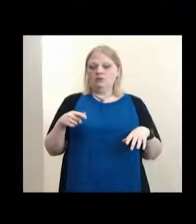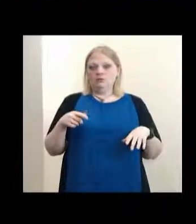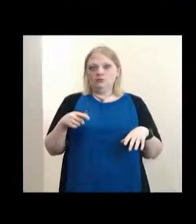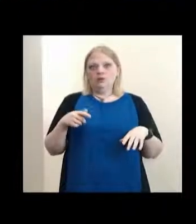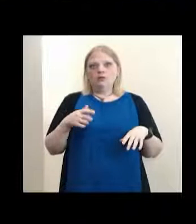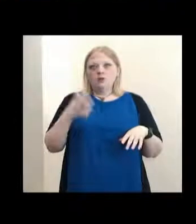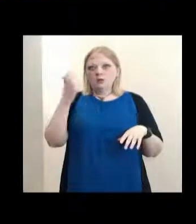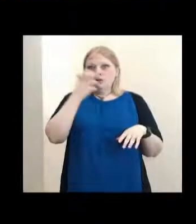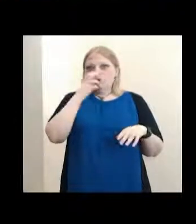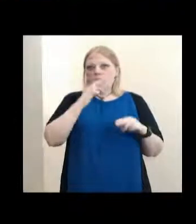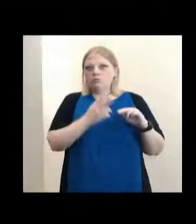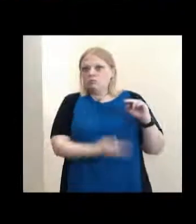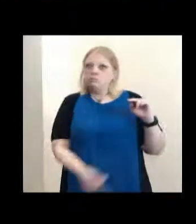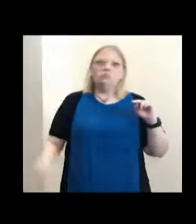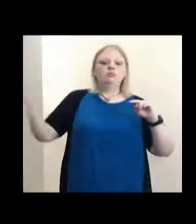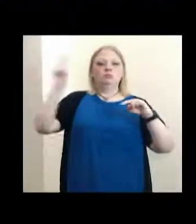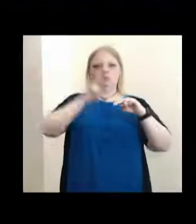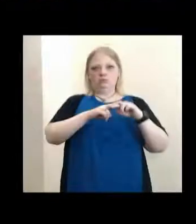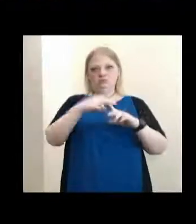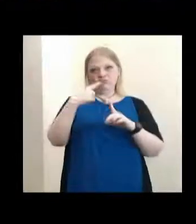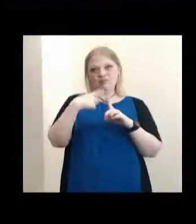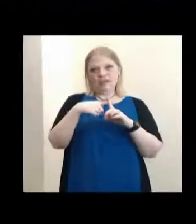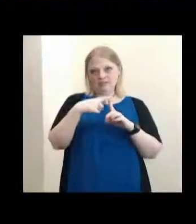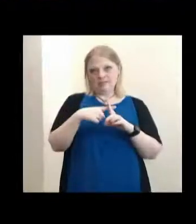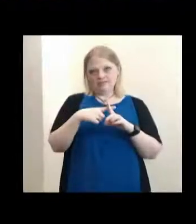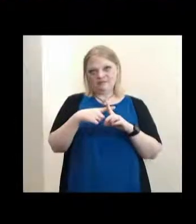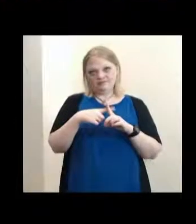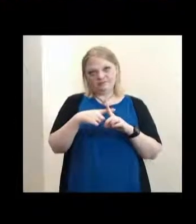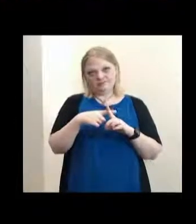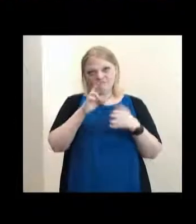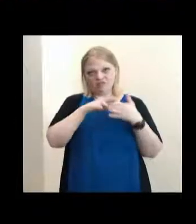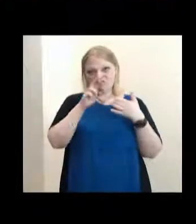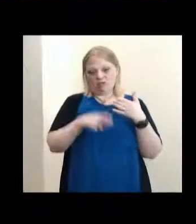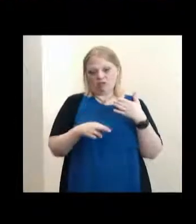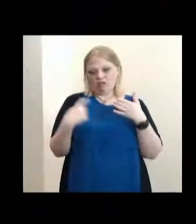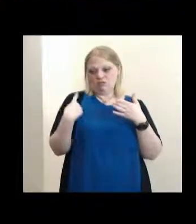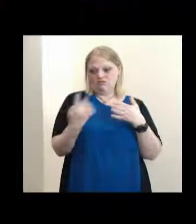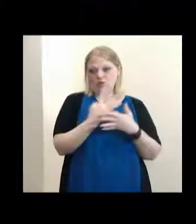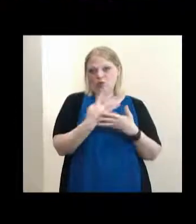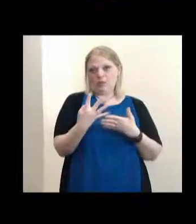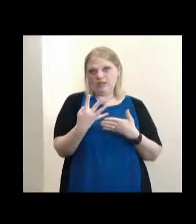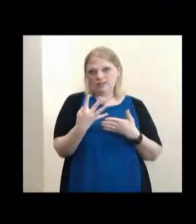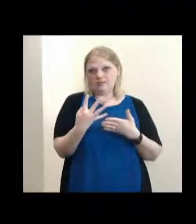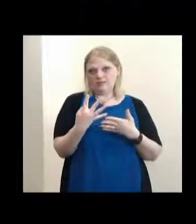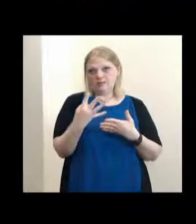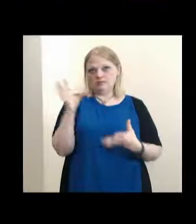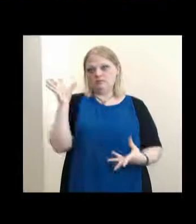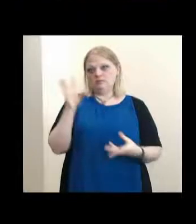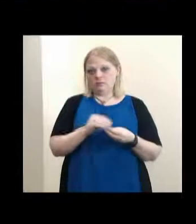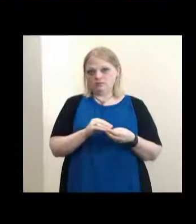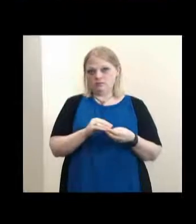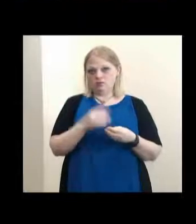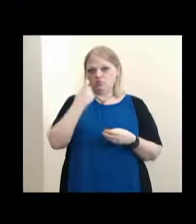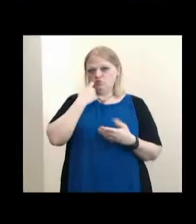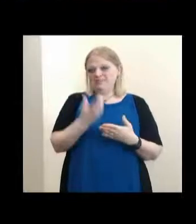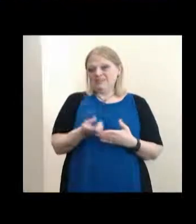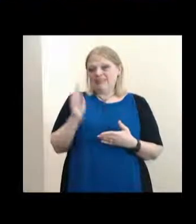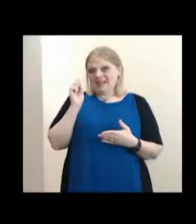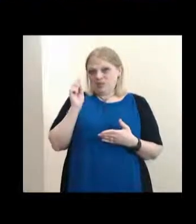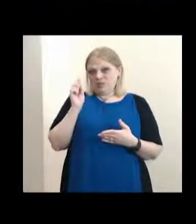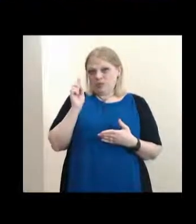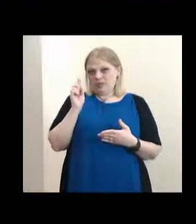successively increasing proportion of positive tests over the past 4 weeks. So at this last week,